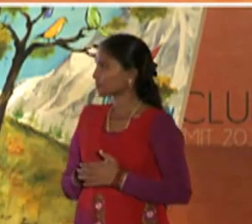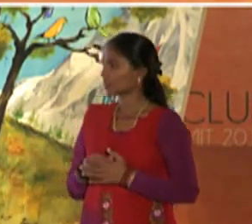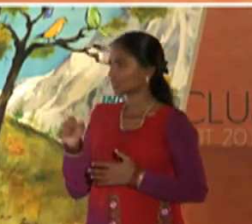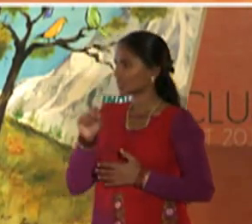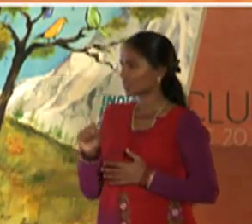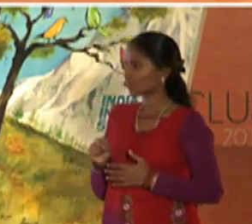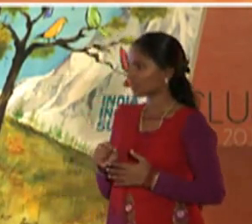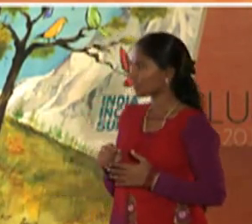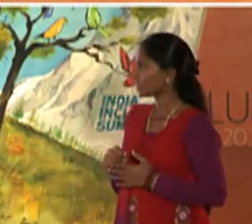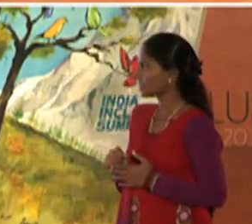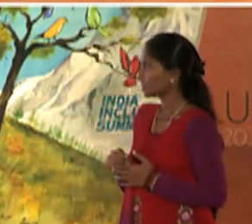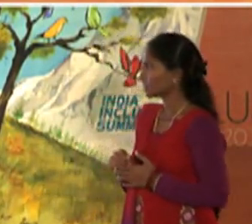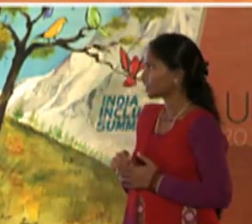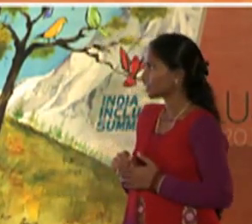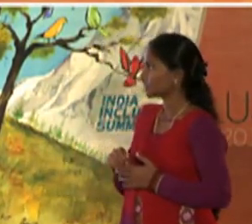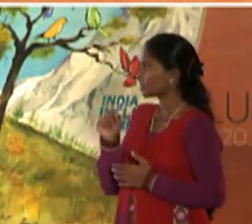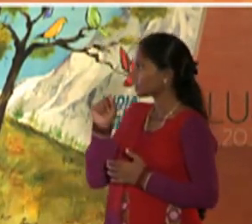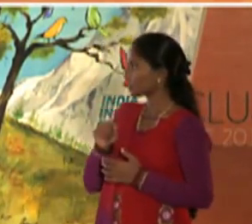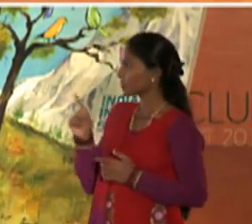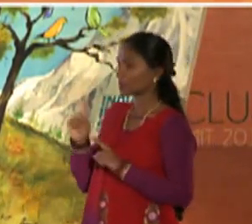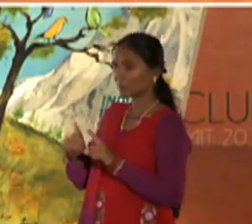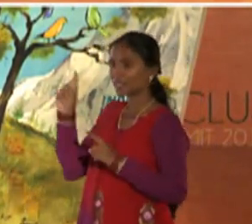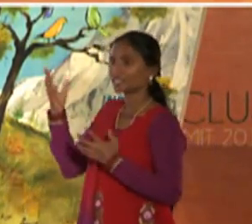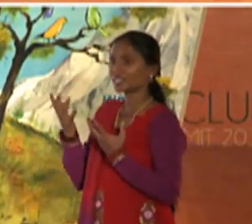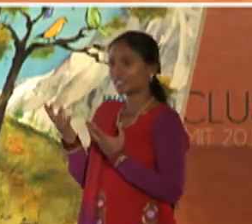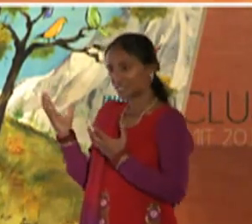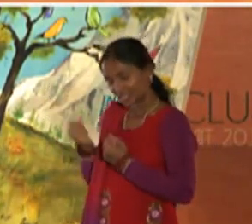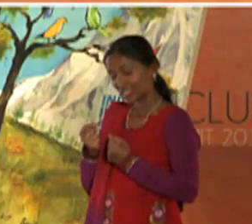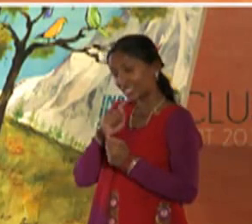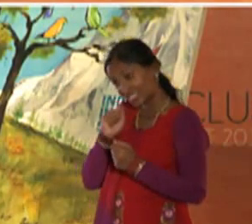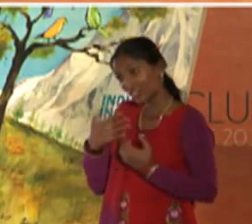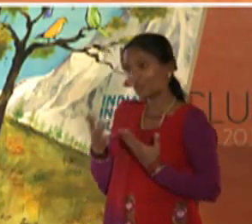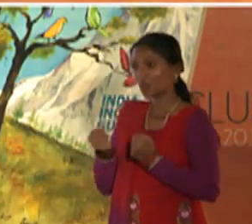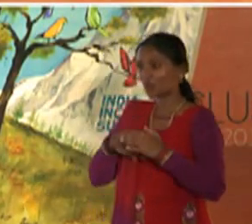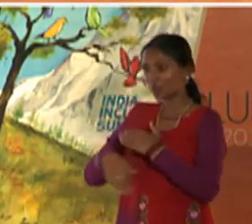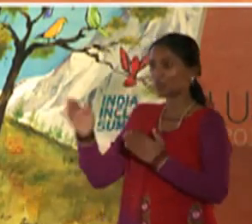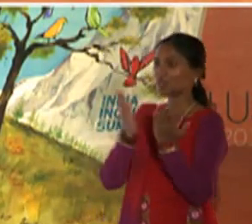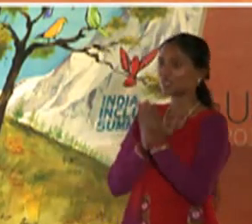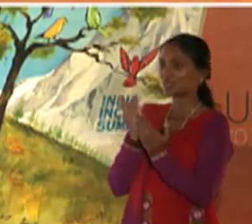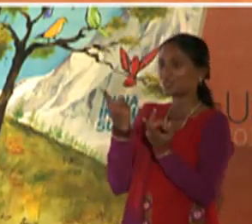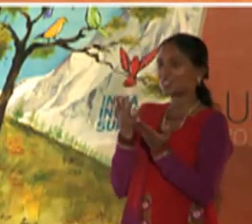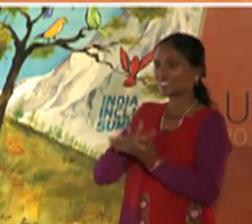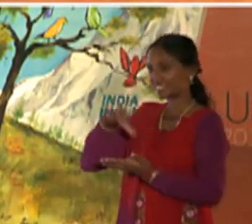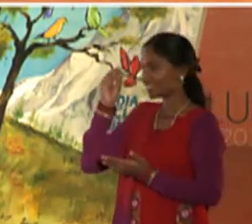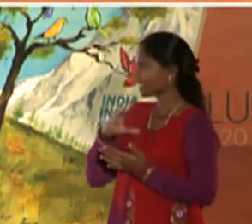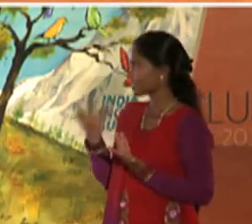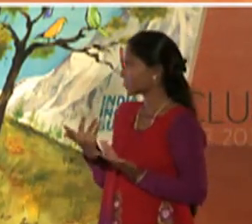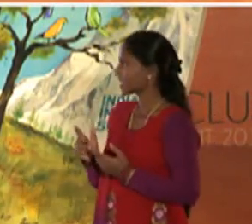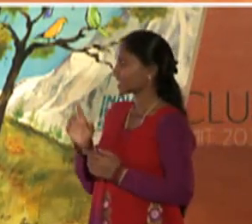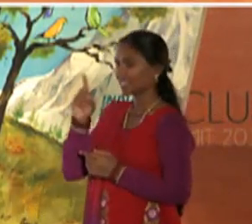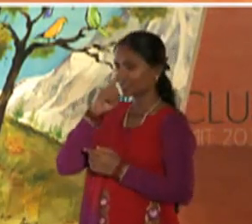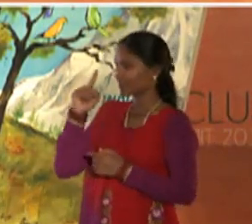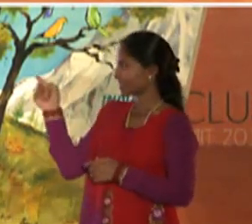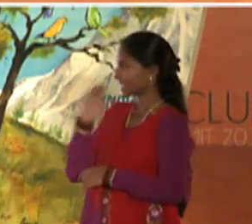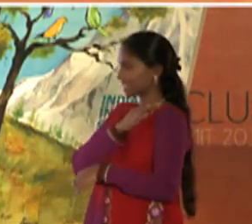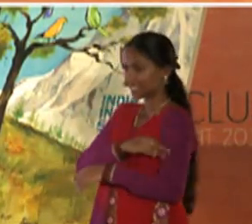they thought, well, what would the point be? But this child really wanted to go to school. And so Vidya saw that perhaps the first thing to do